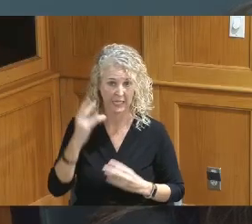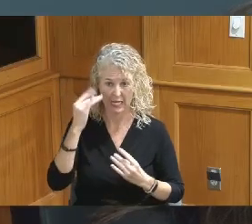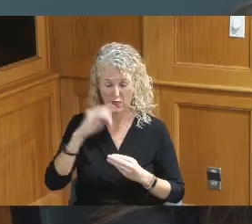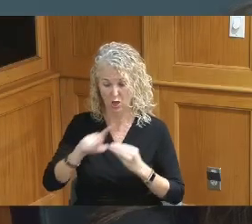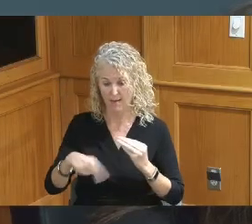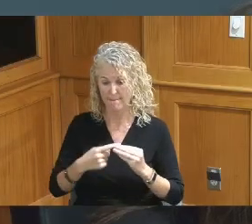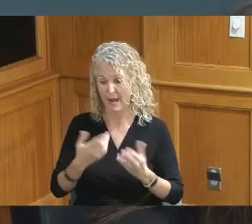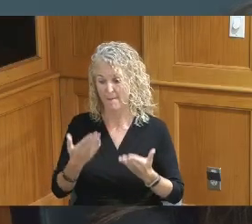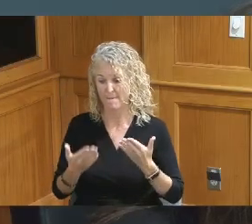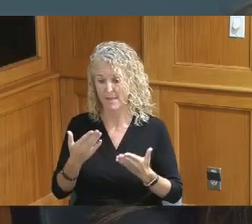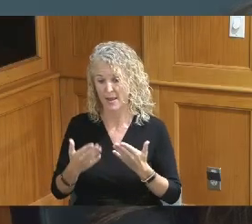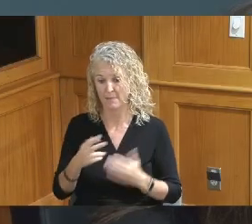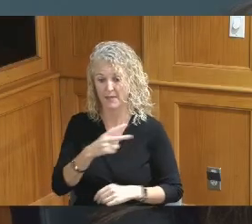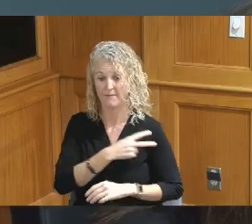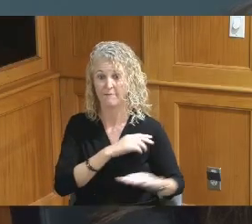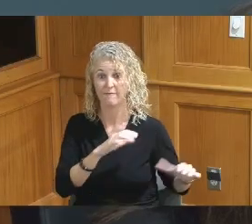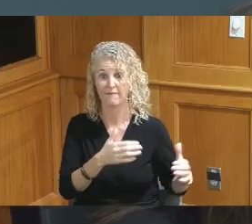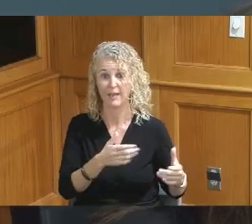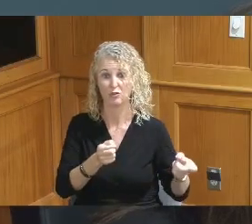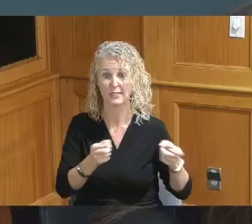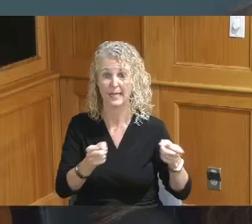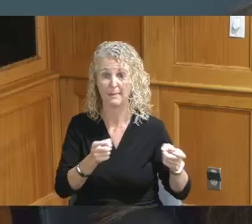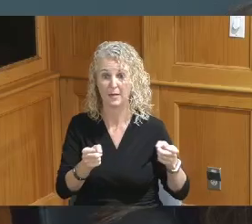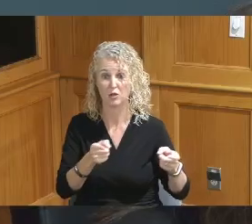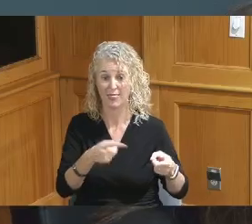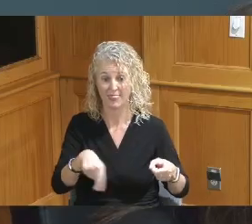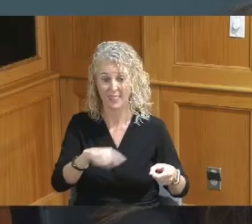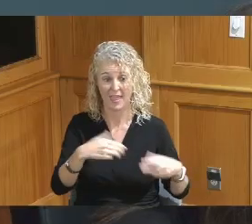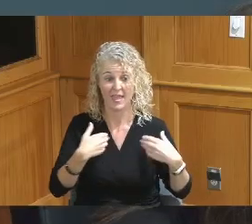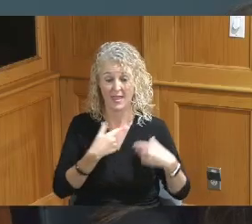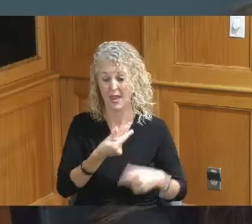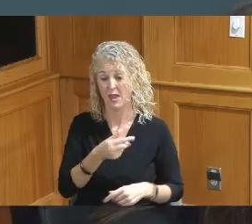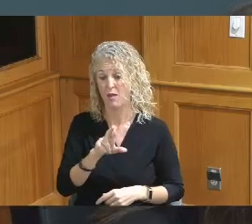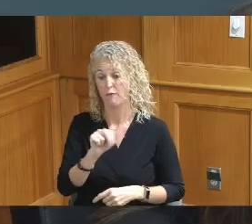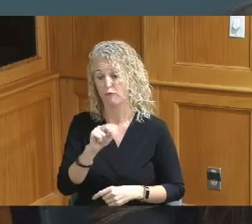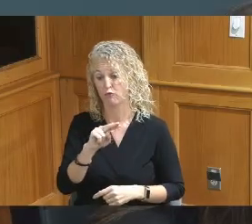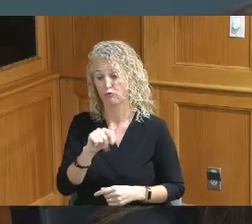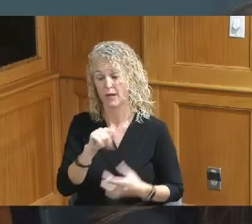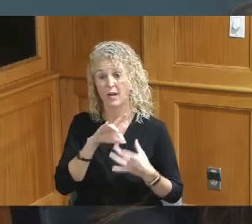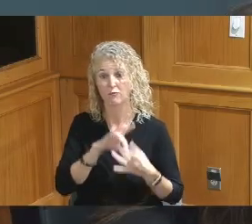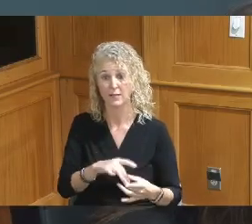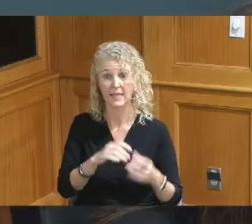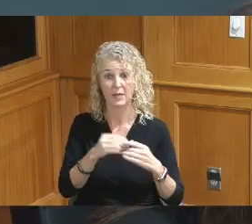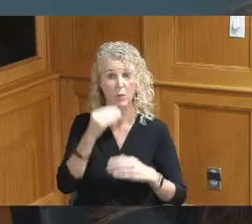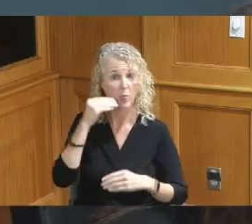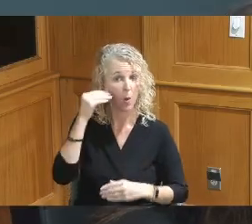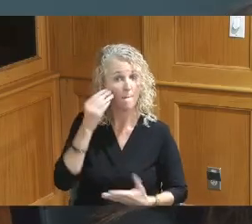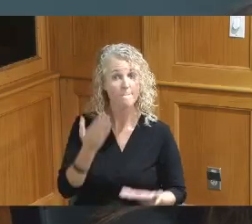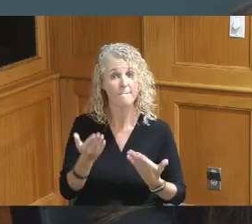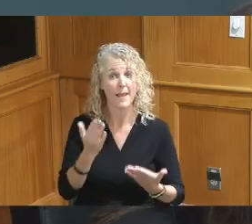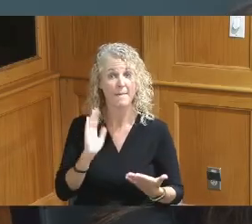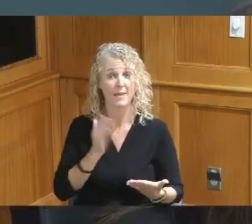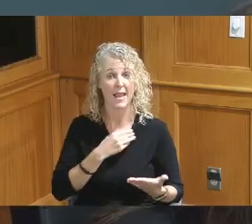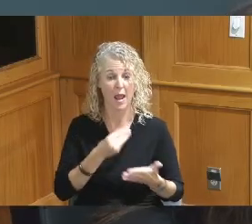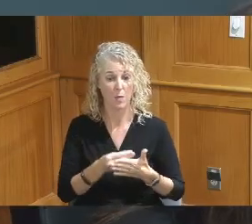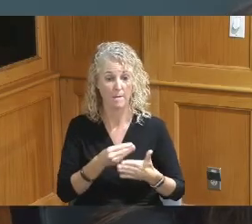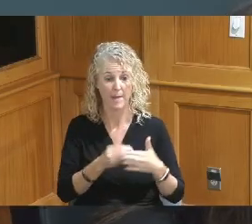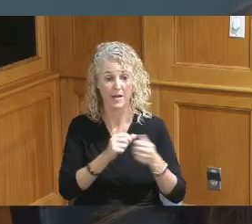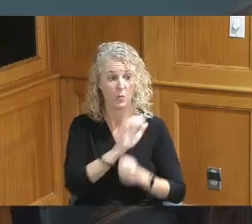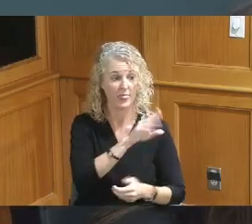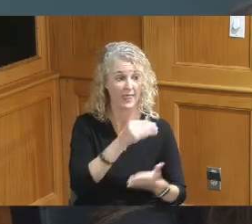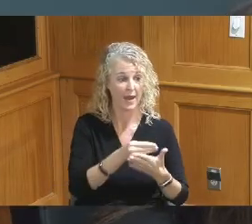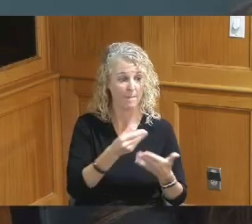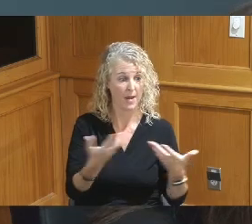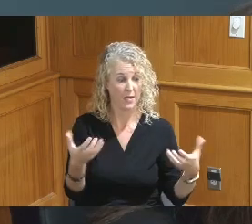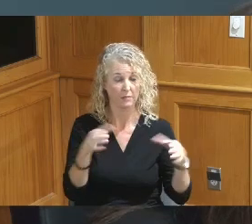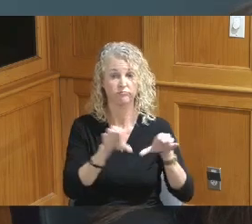about maybe even the Veterans Administration, they have grants for housing. Maybe we could add our money on to the